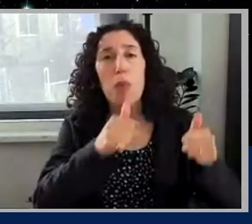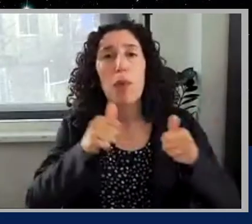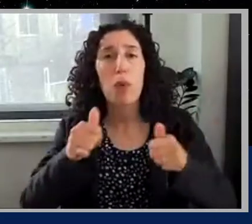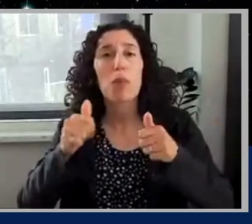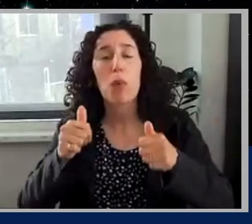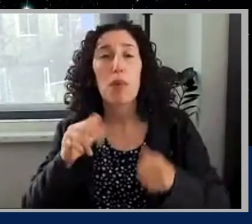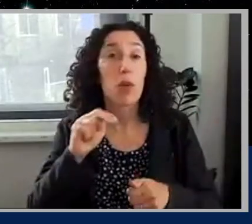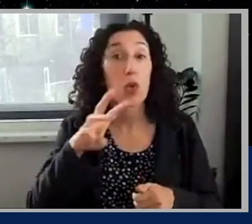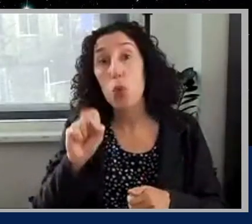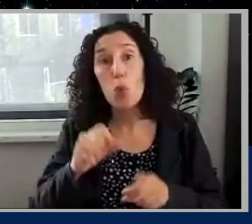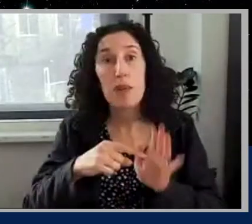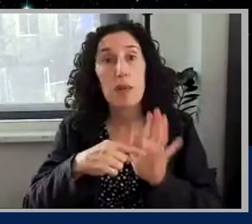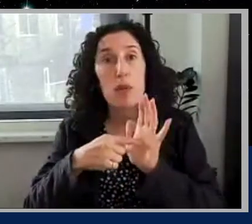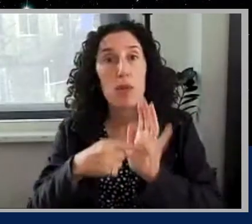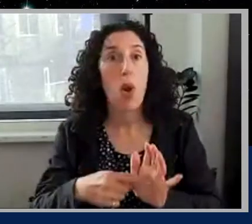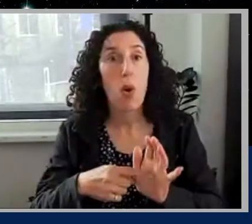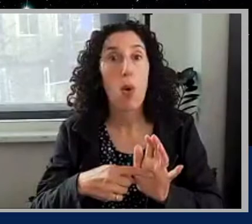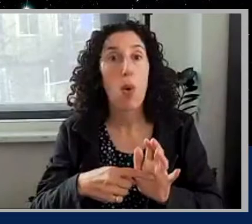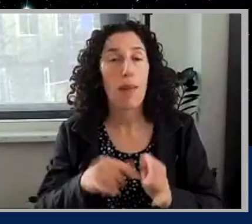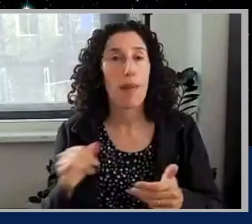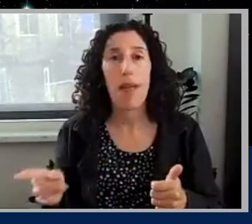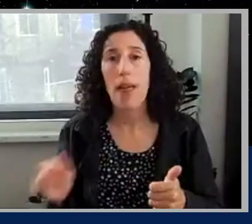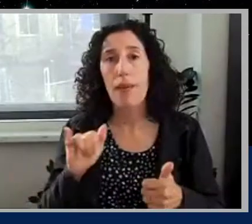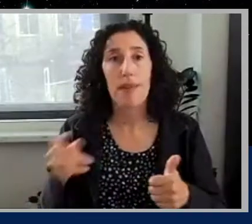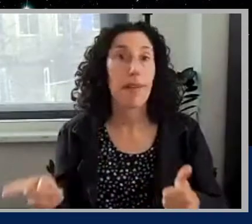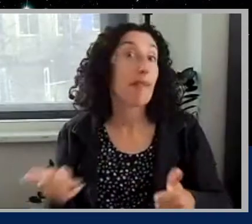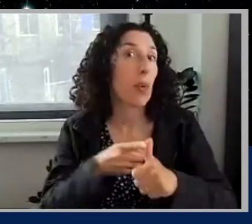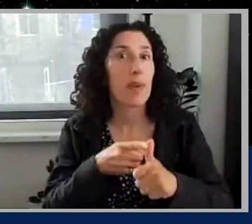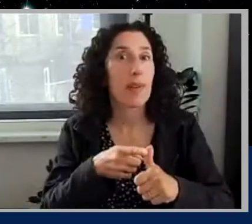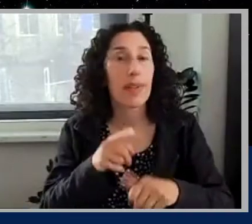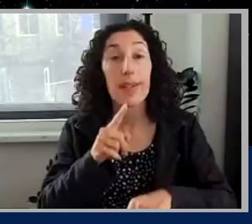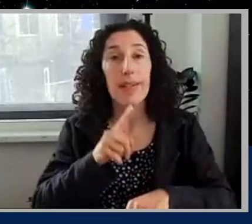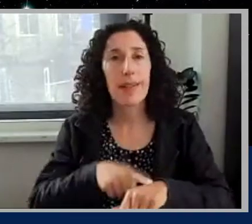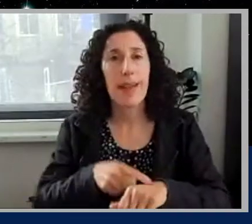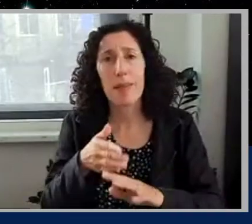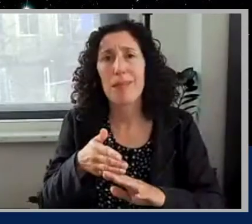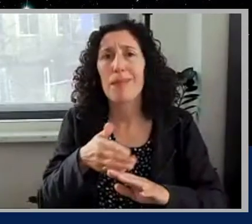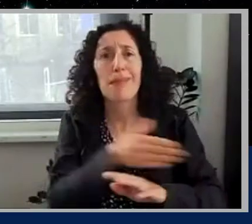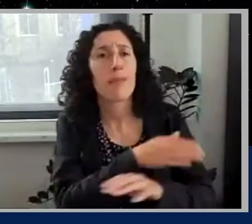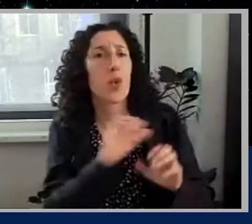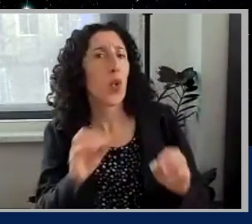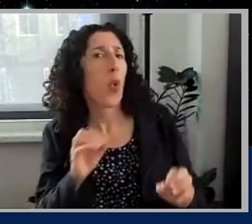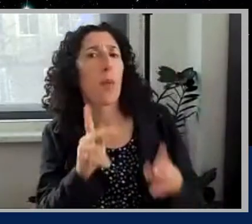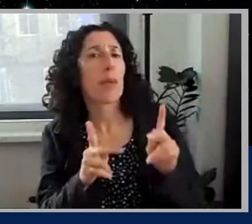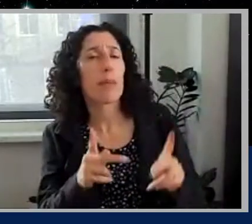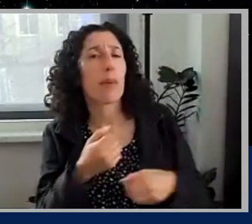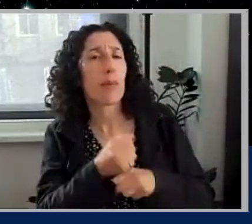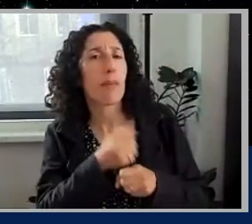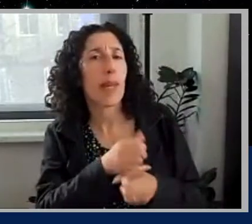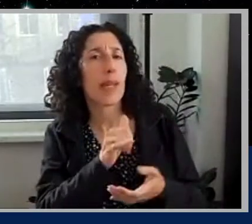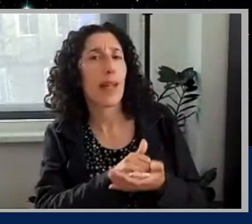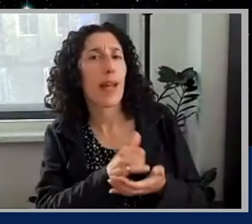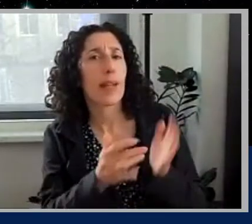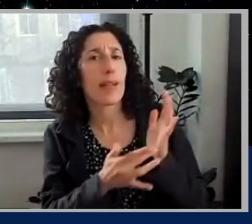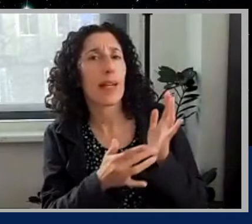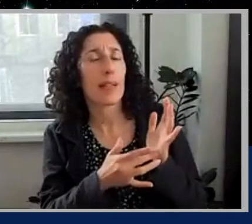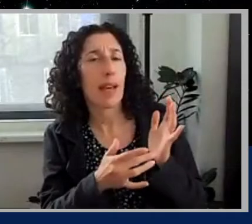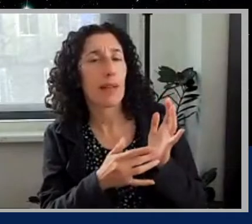exciting time. For kind of it really was. Yeah, just showcase that power.